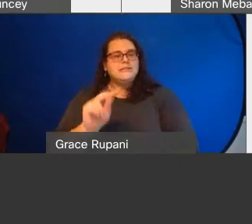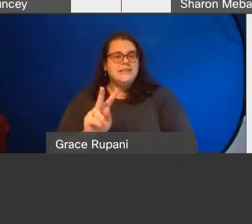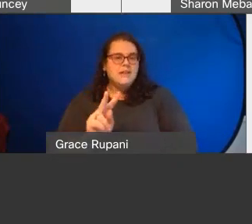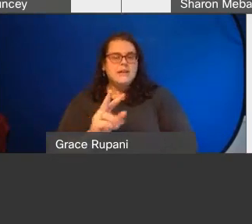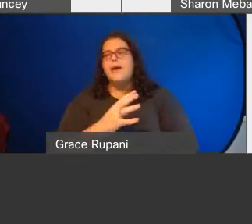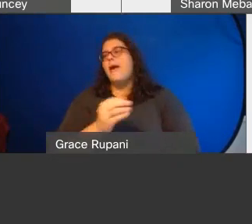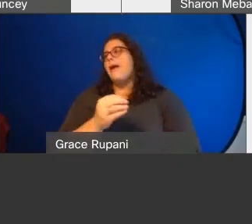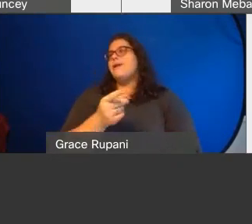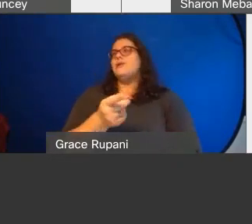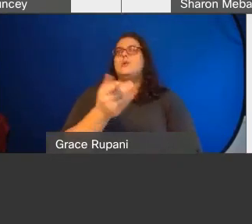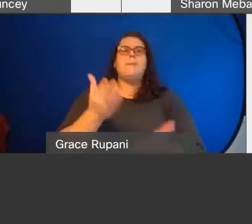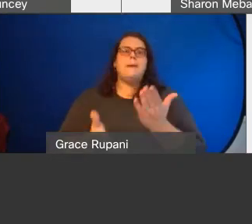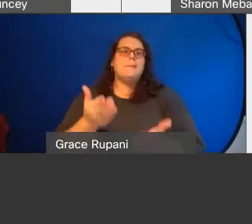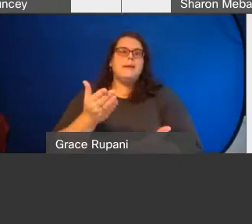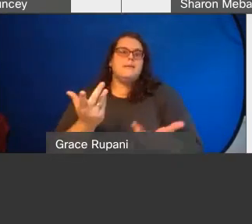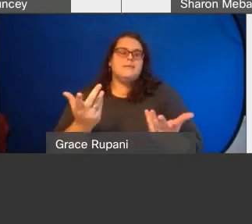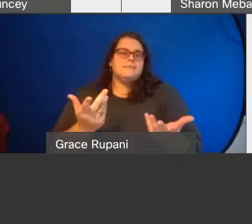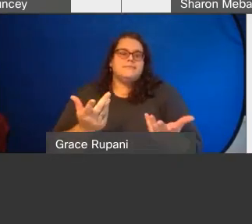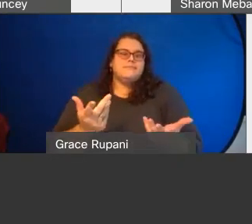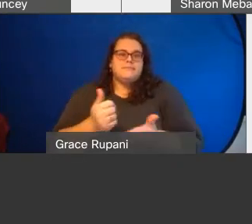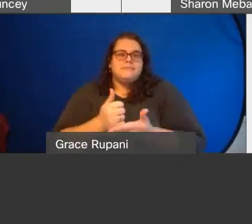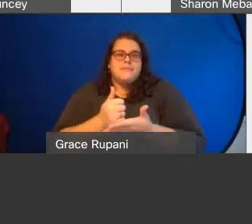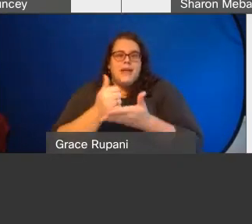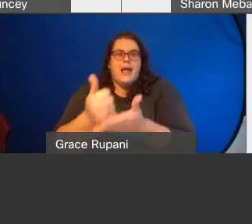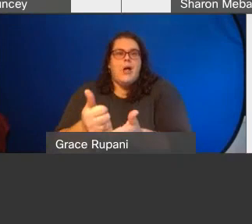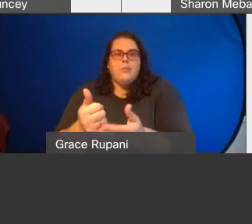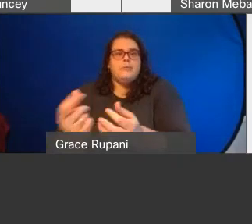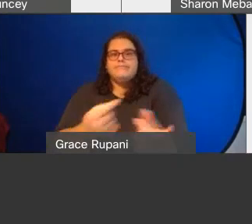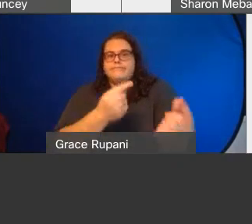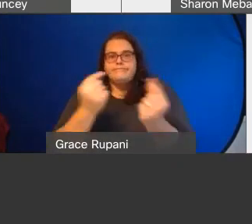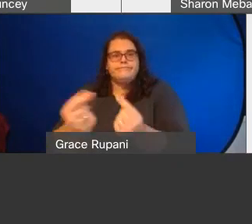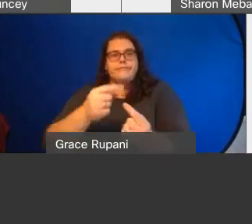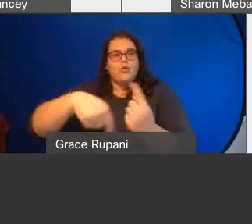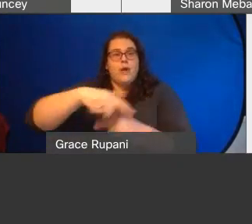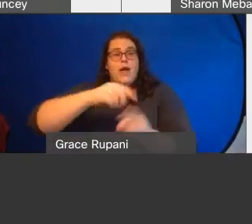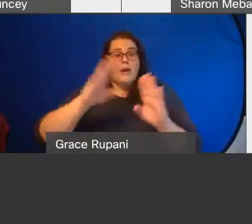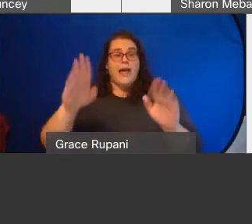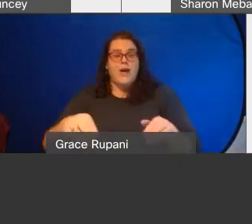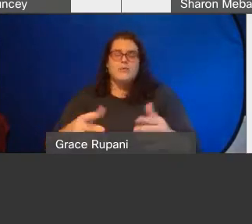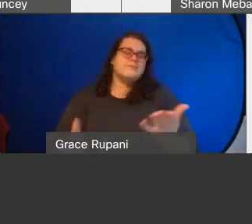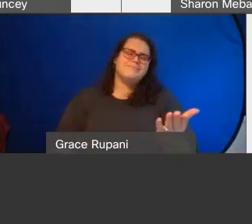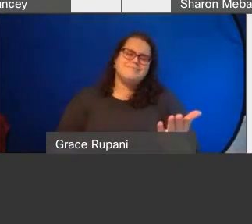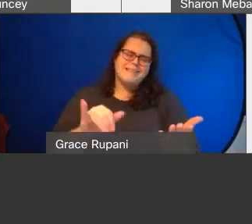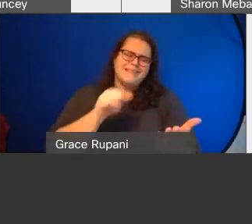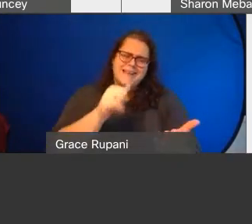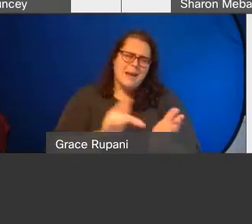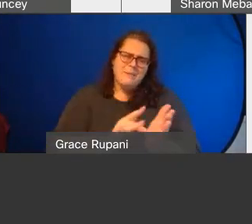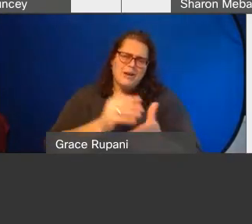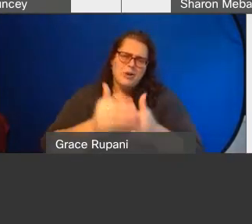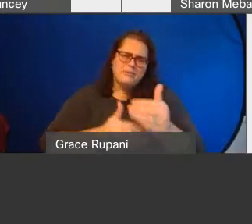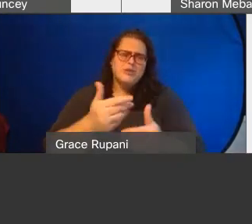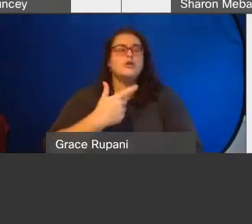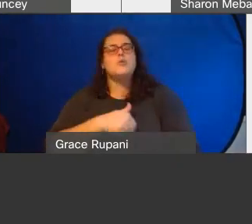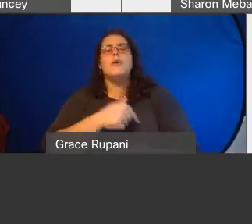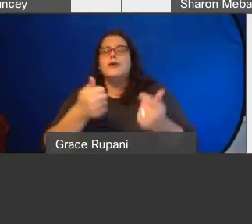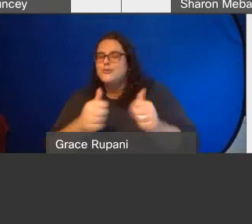maybe helping with things around the house, that's not technically a medical procedure. So we're seeking further